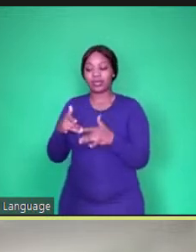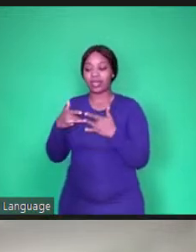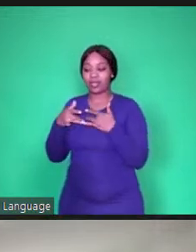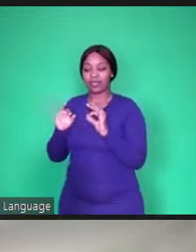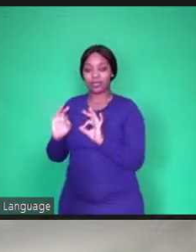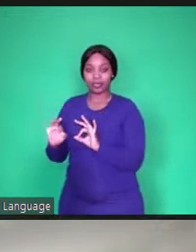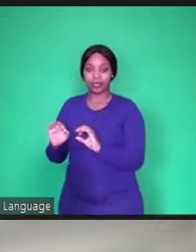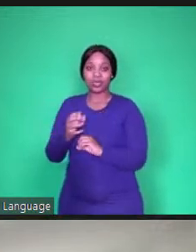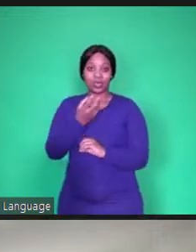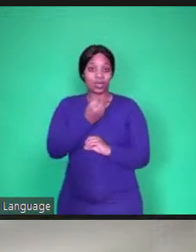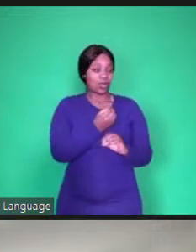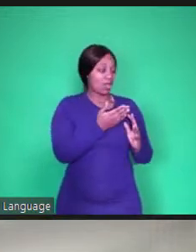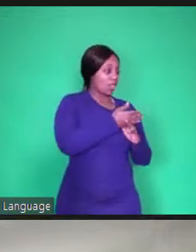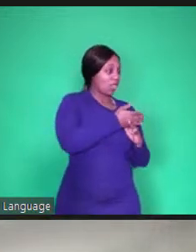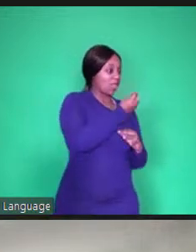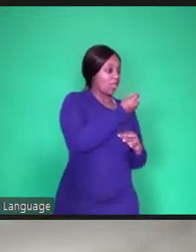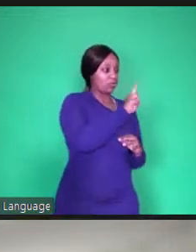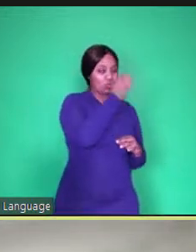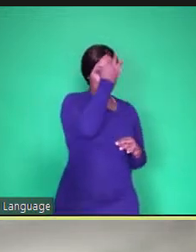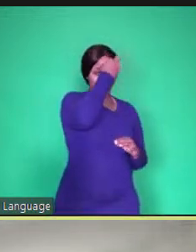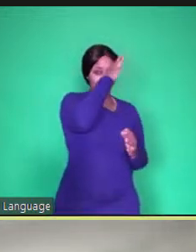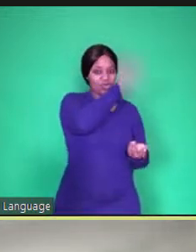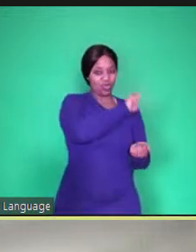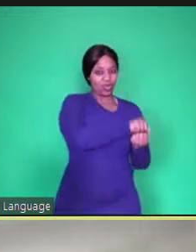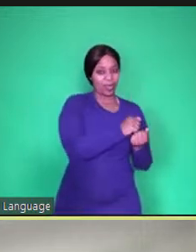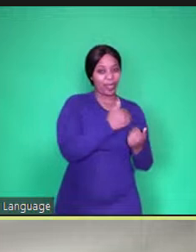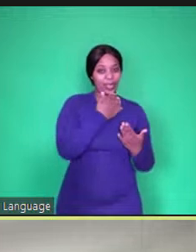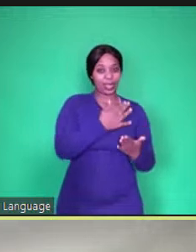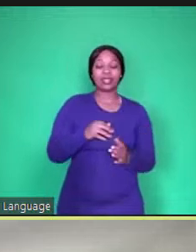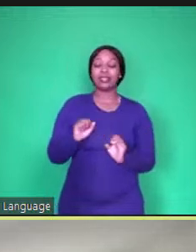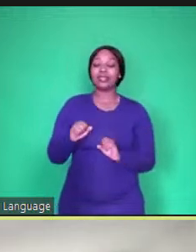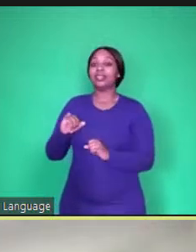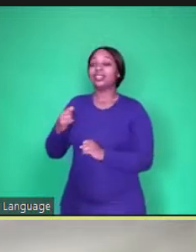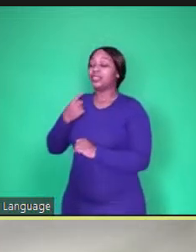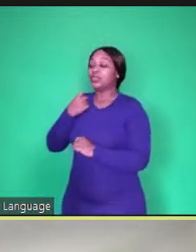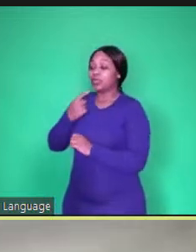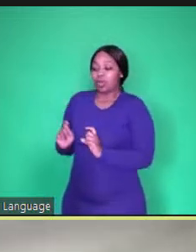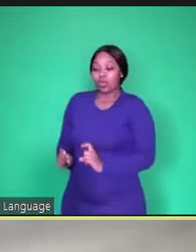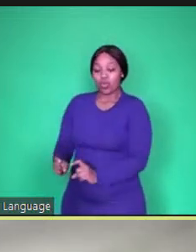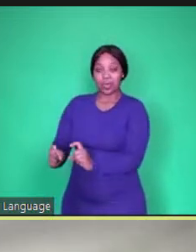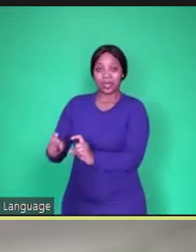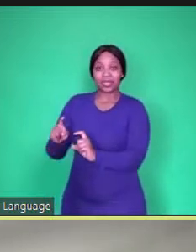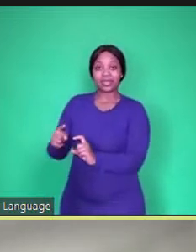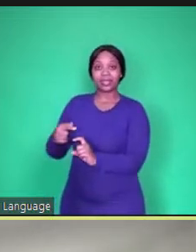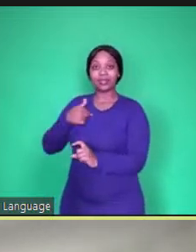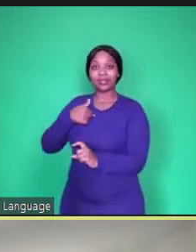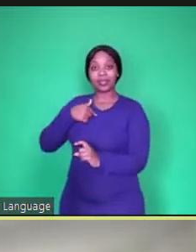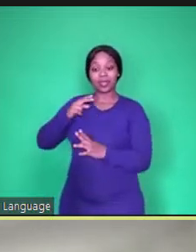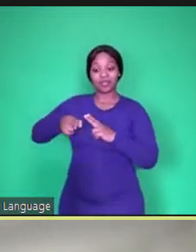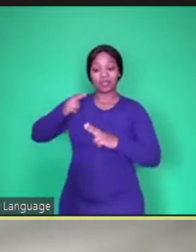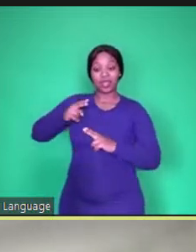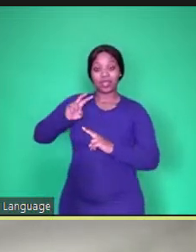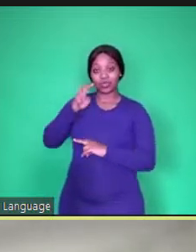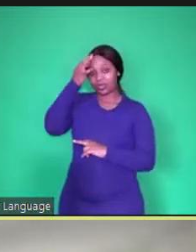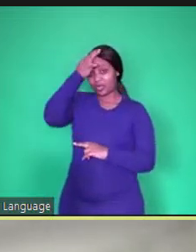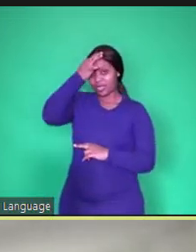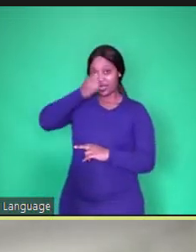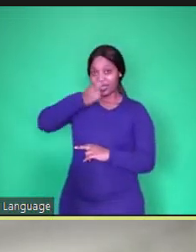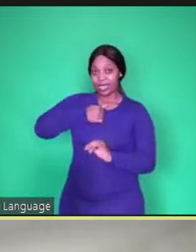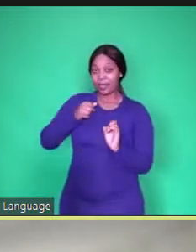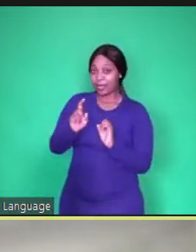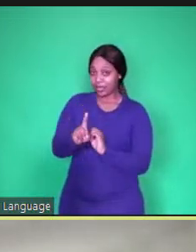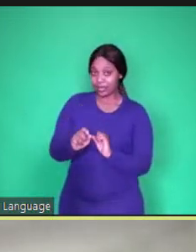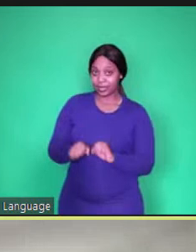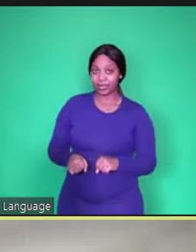minutes, Justin. Thanks. Just to say very quickly in my final 2 minutes is that